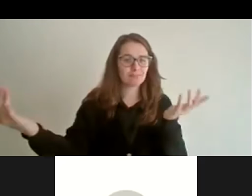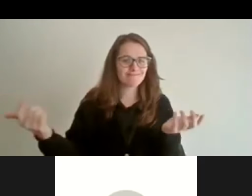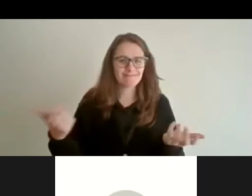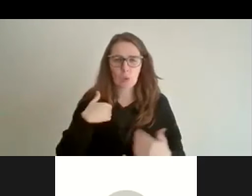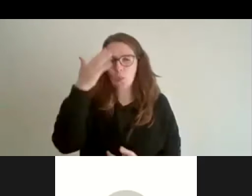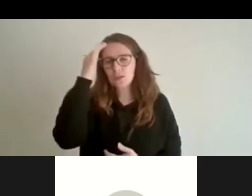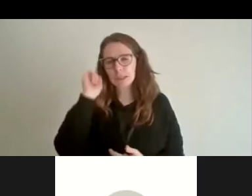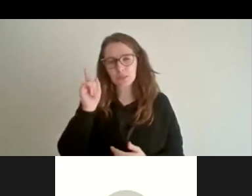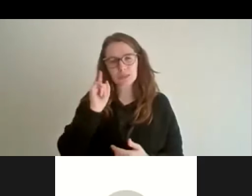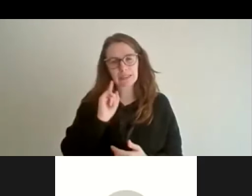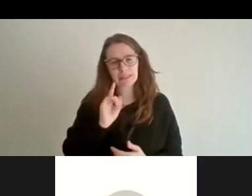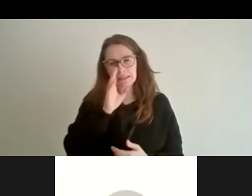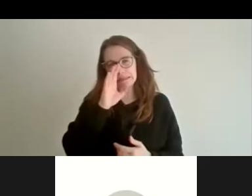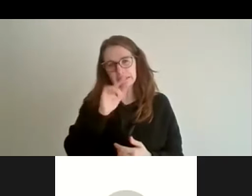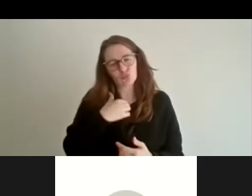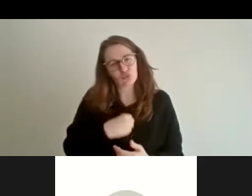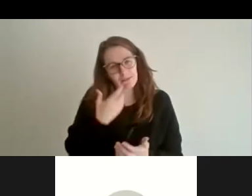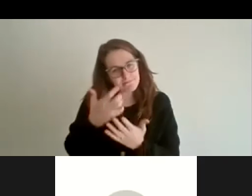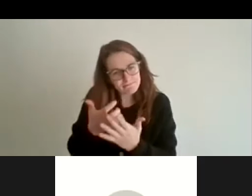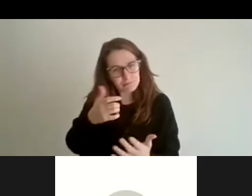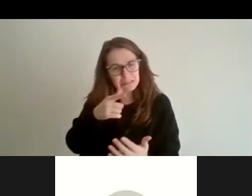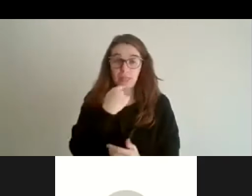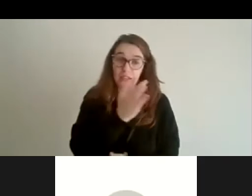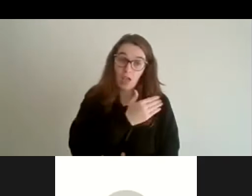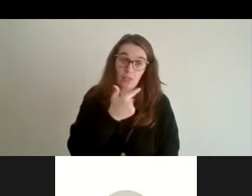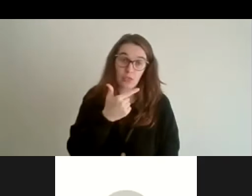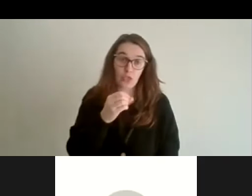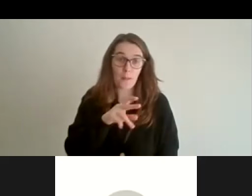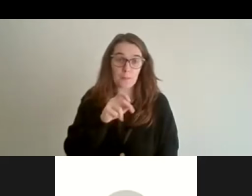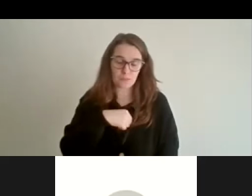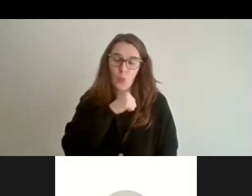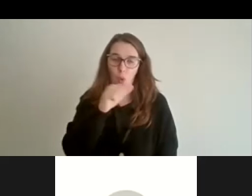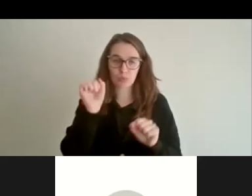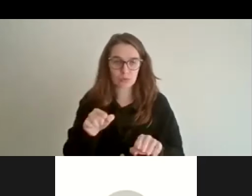of this was just emphasized by Thomas, I think, very persuasively.